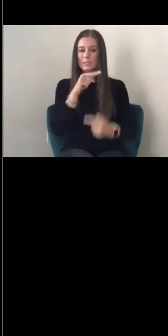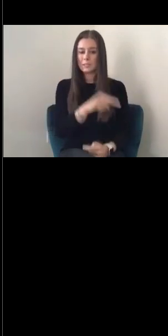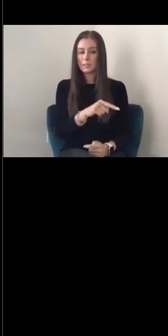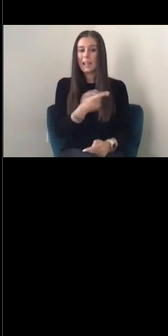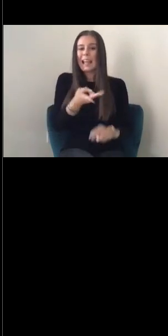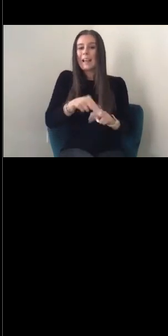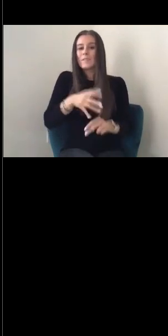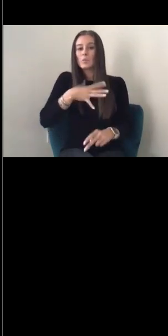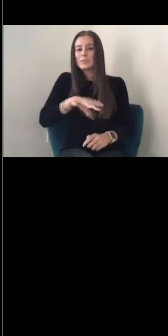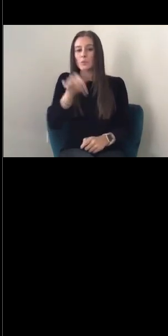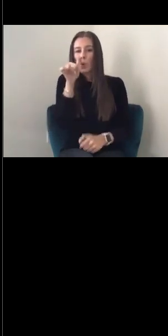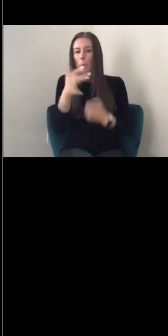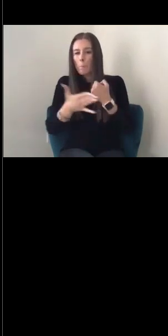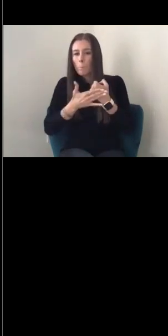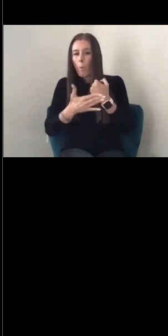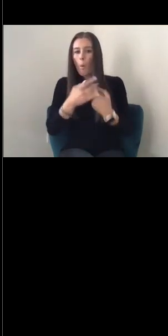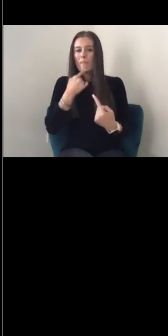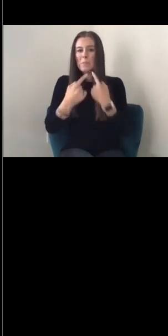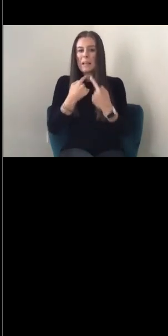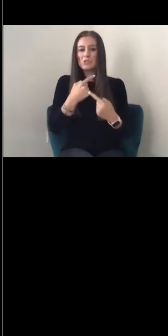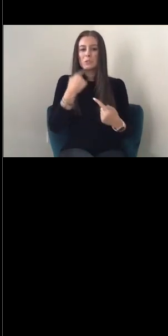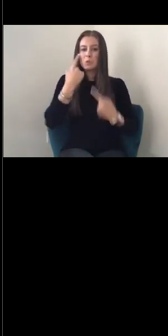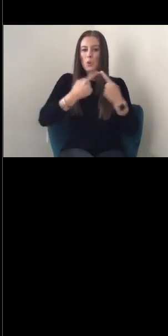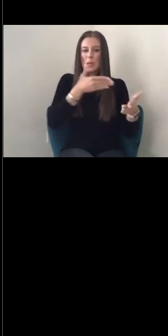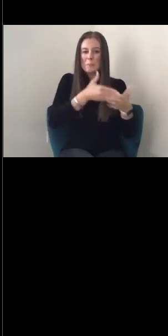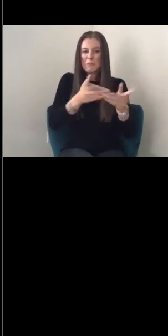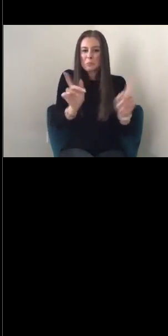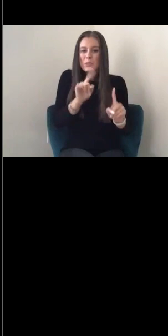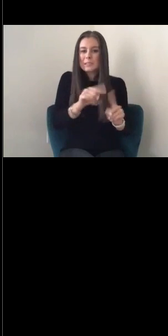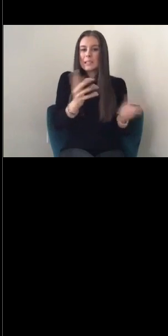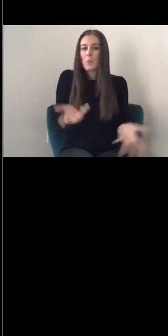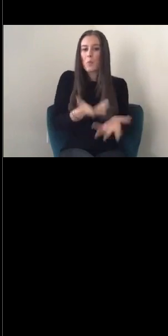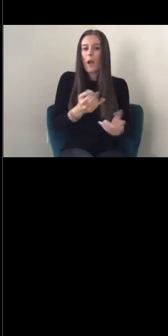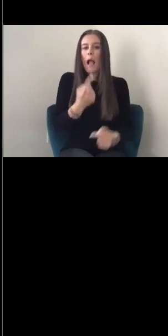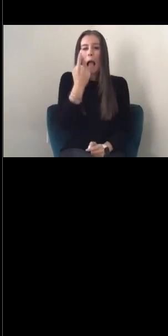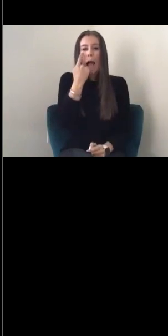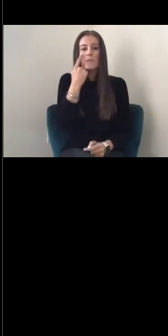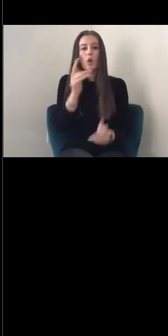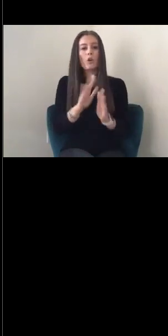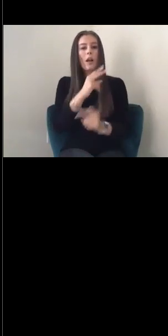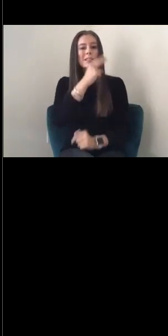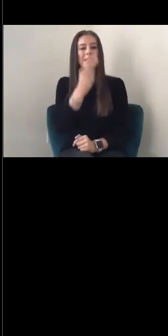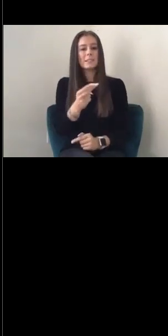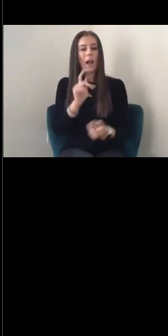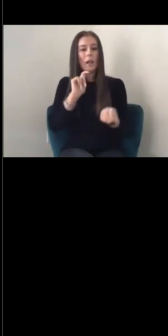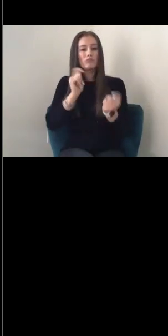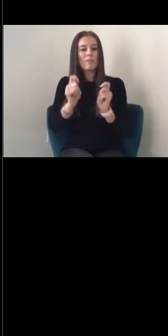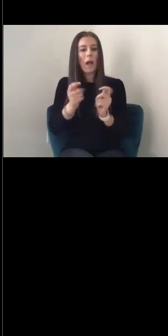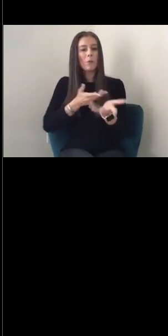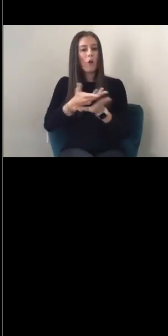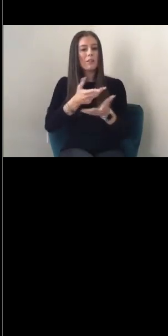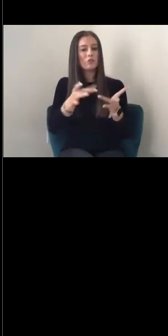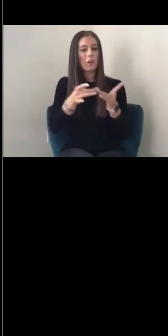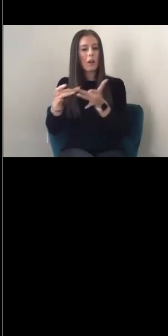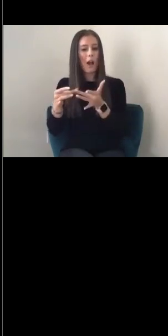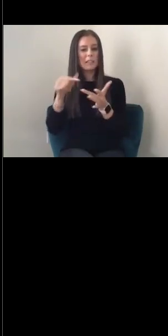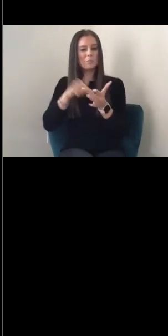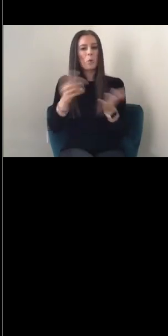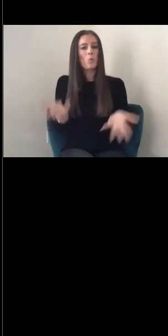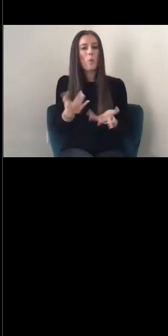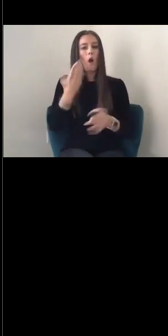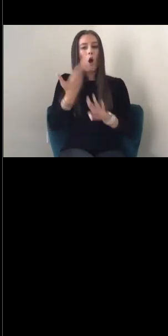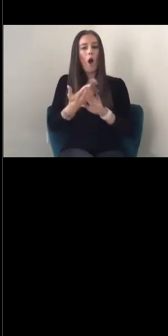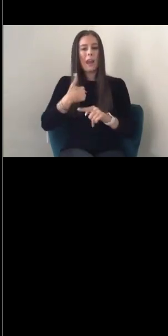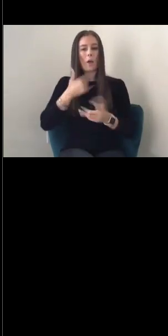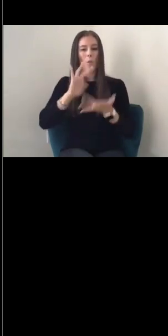learn specifics about these barriers, please see the guide to the design refinement consultation, which is available on our exhibition